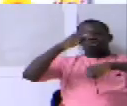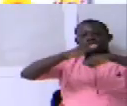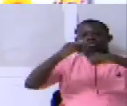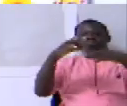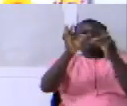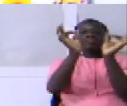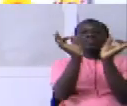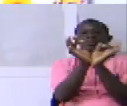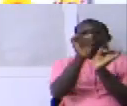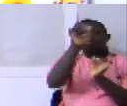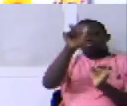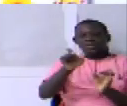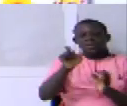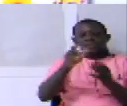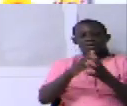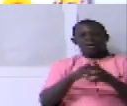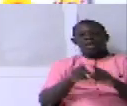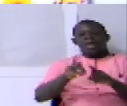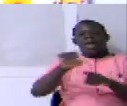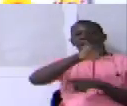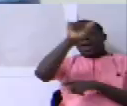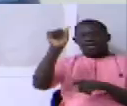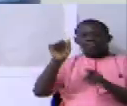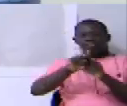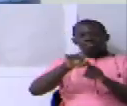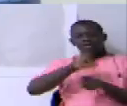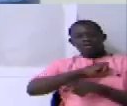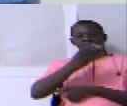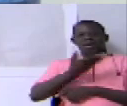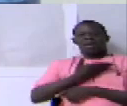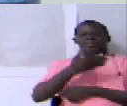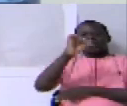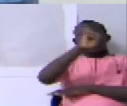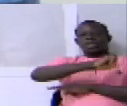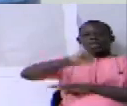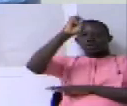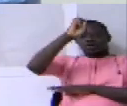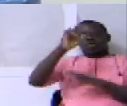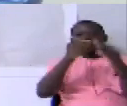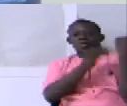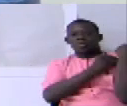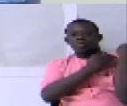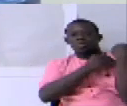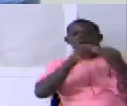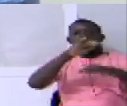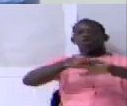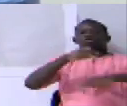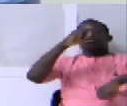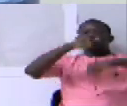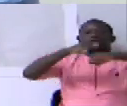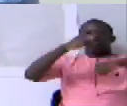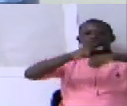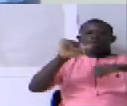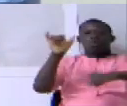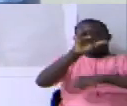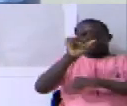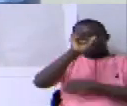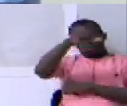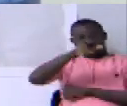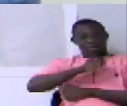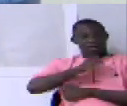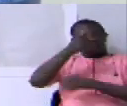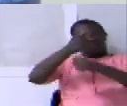Okay. In fact, he had superior responsibility for the tortures that you carried out. Amunta